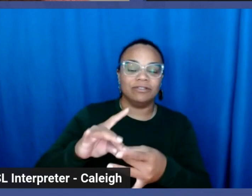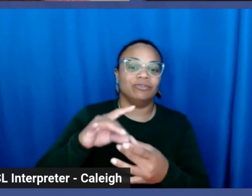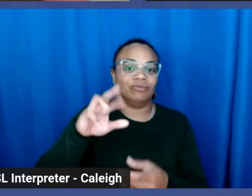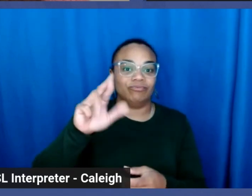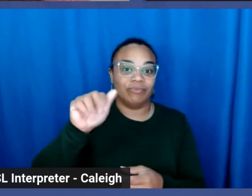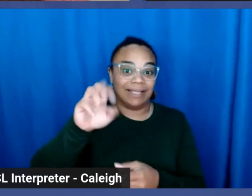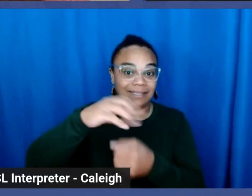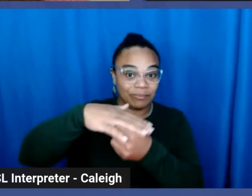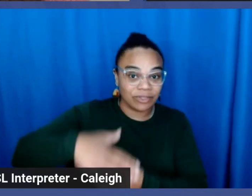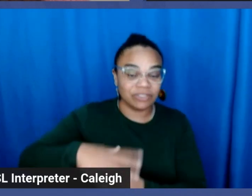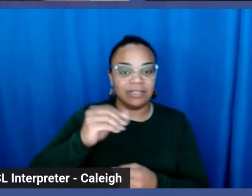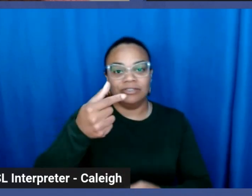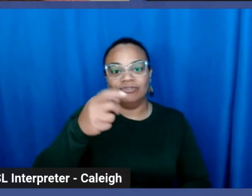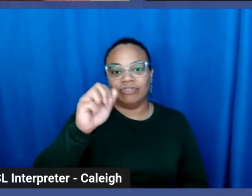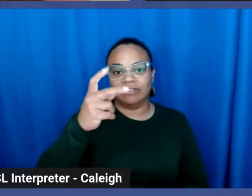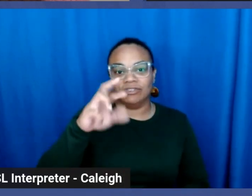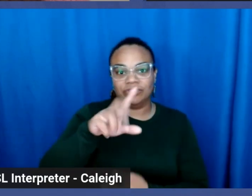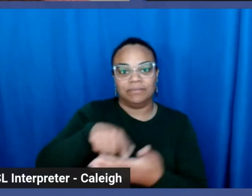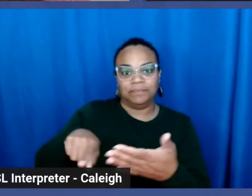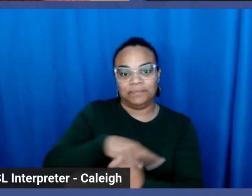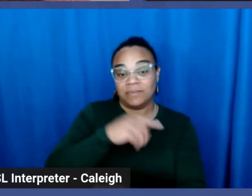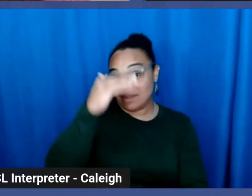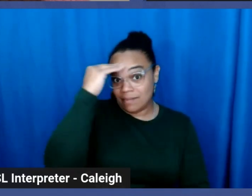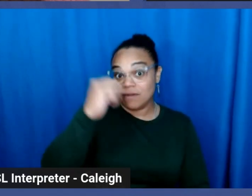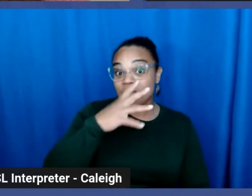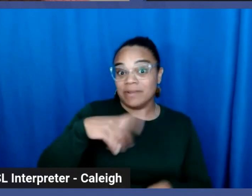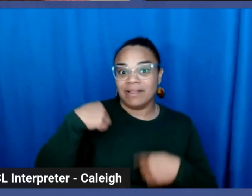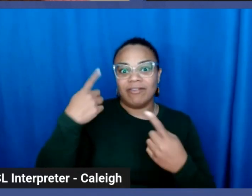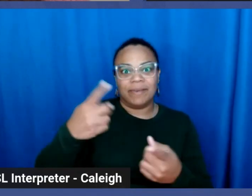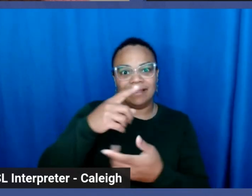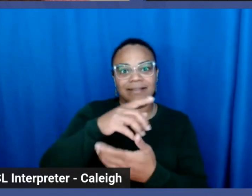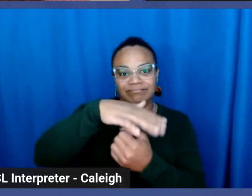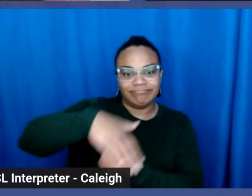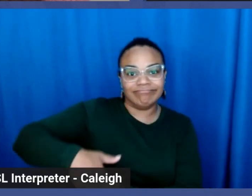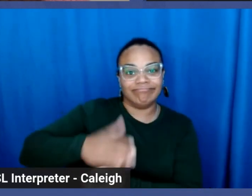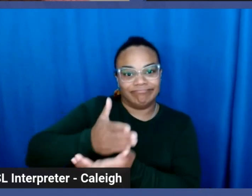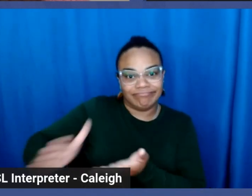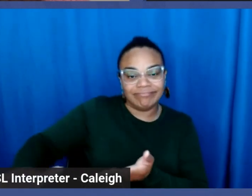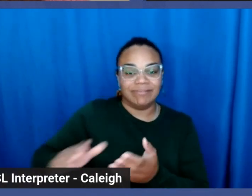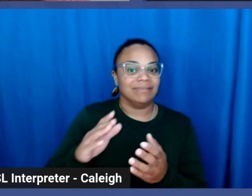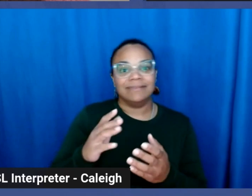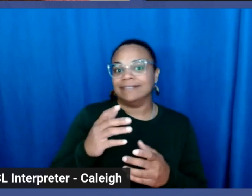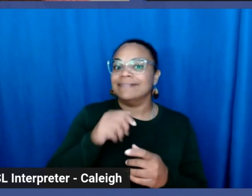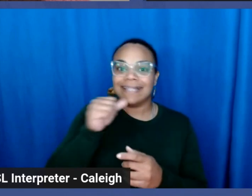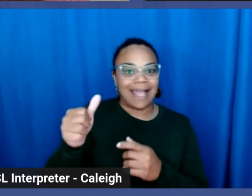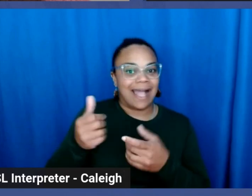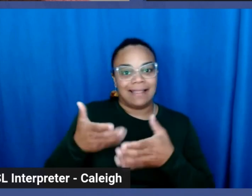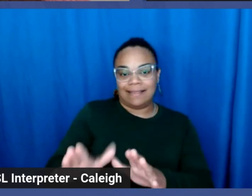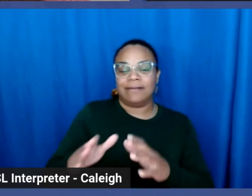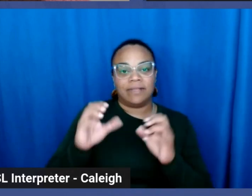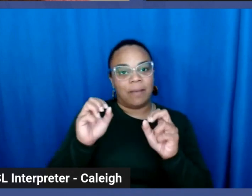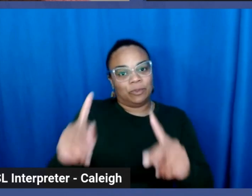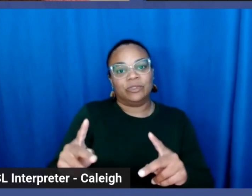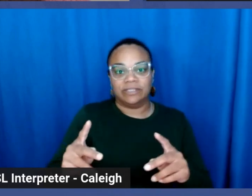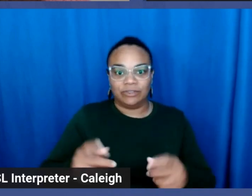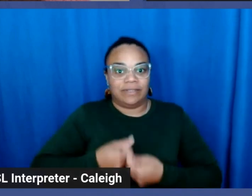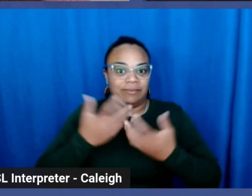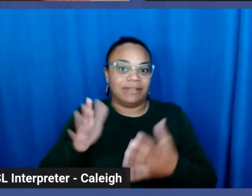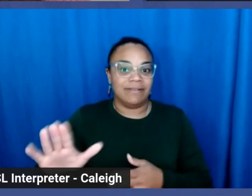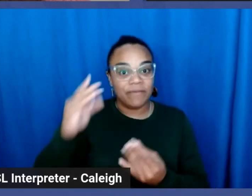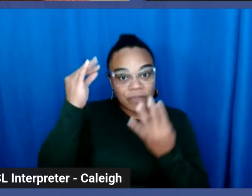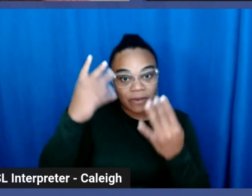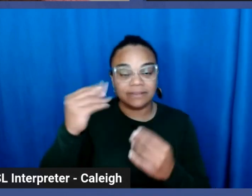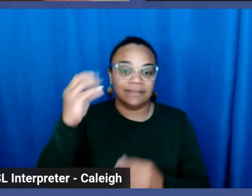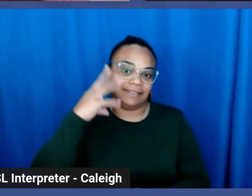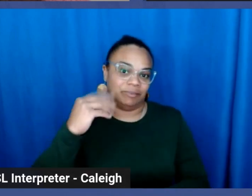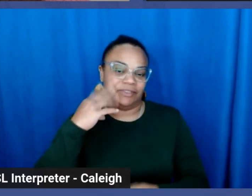discrimination, where Black women have been marginalized and denied the opportunity to express their thoughts and experiences